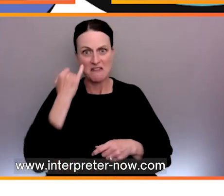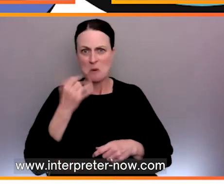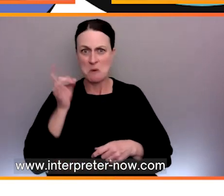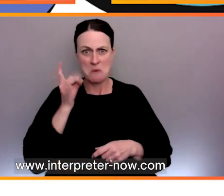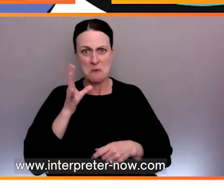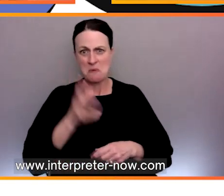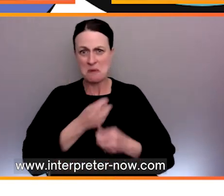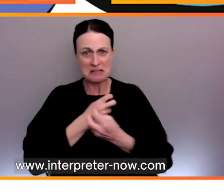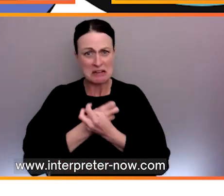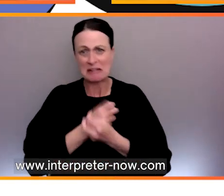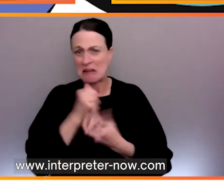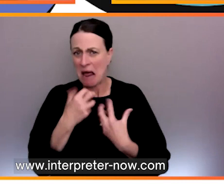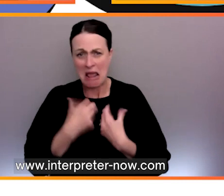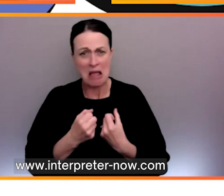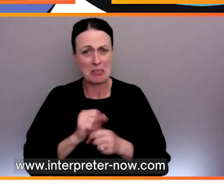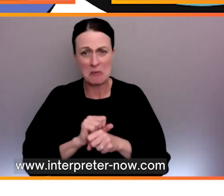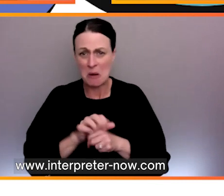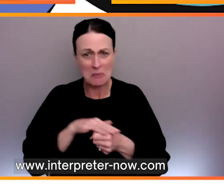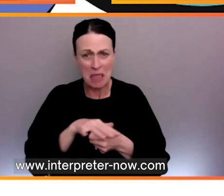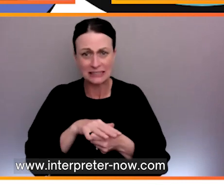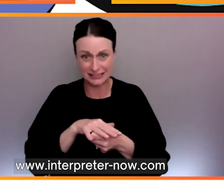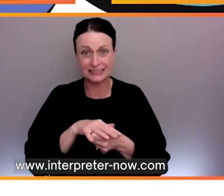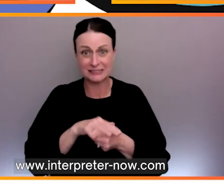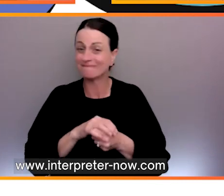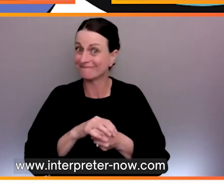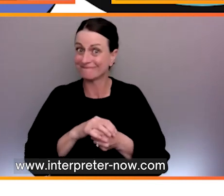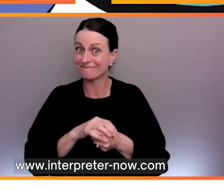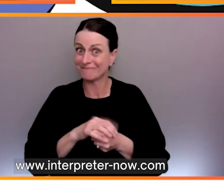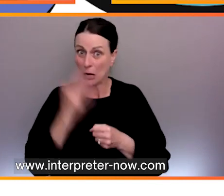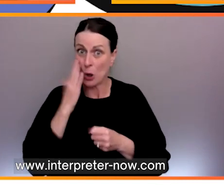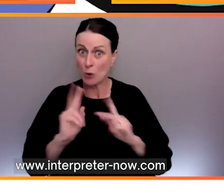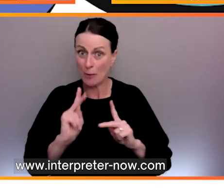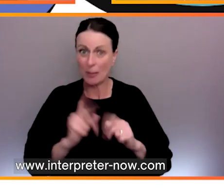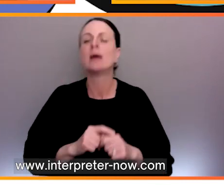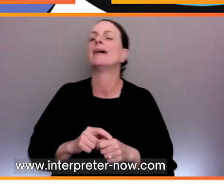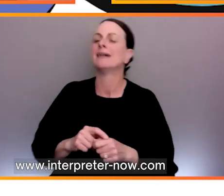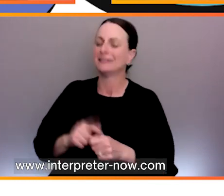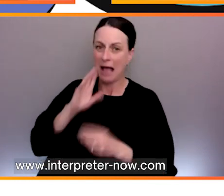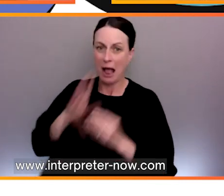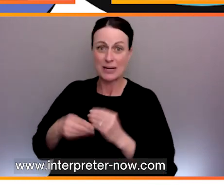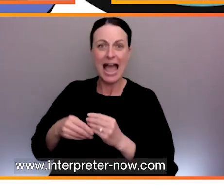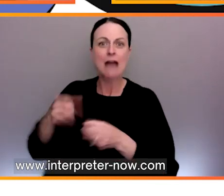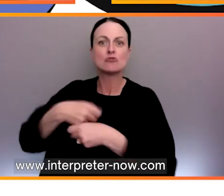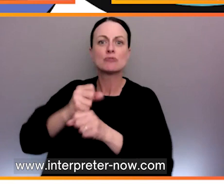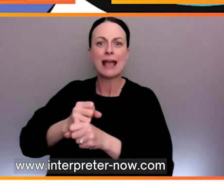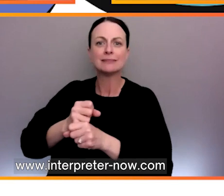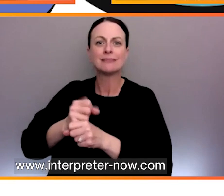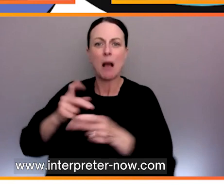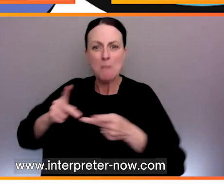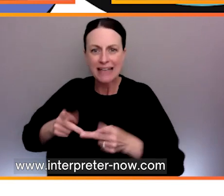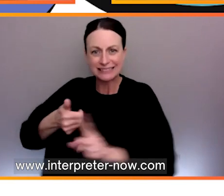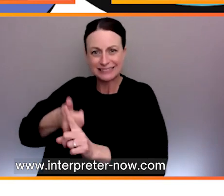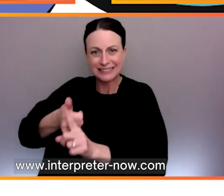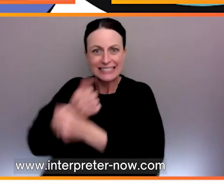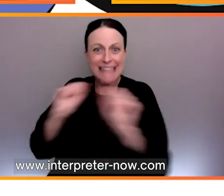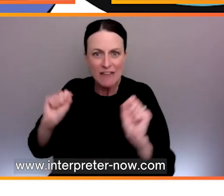a safe space to have a real conversation. That's right. That's Yeah. right. Yeah, you do as you do. You feel, because you don't